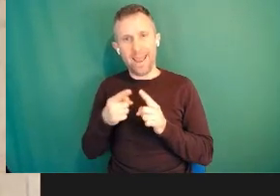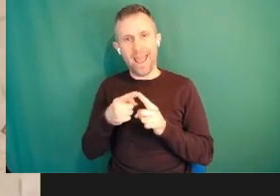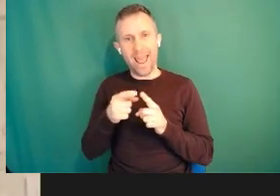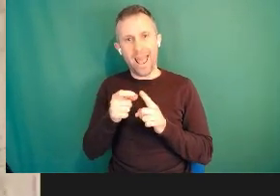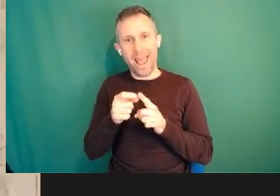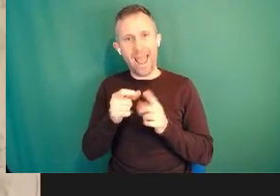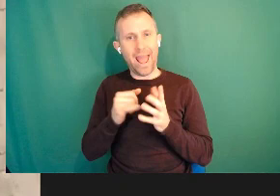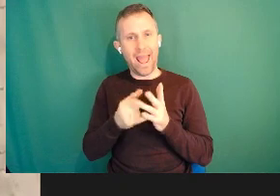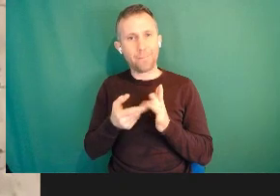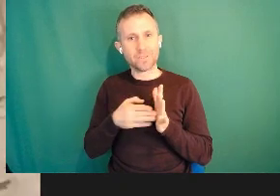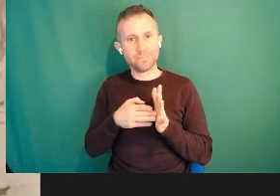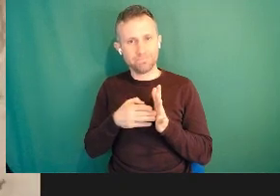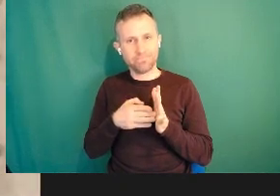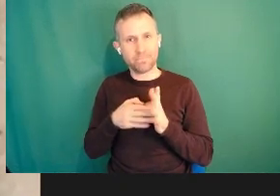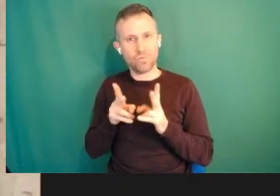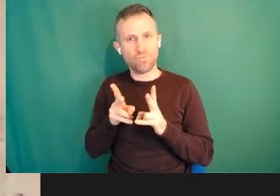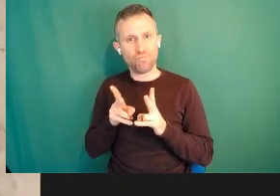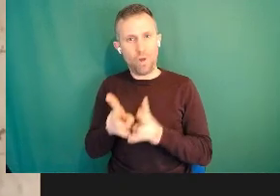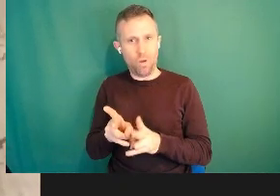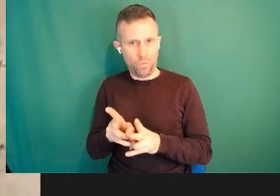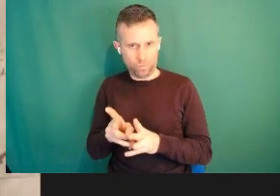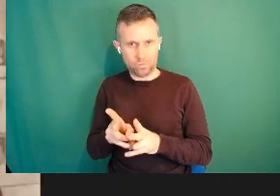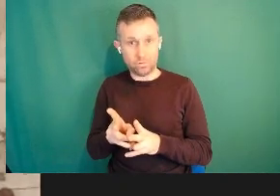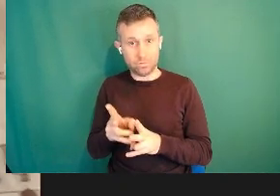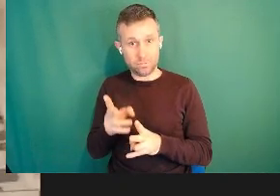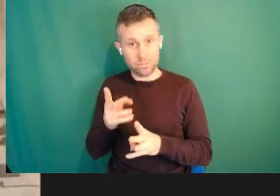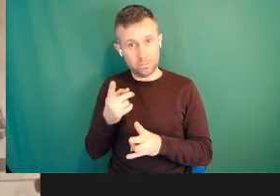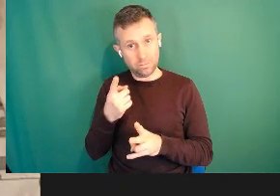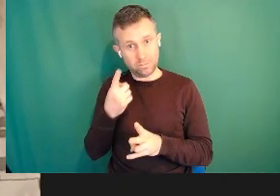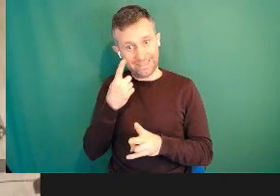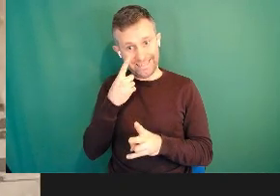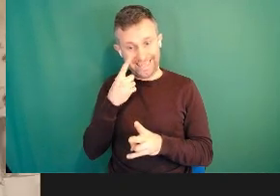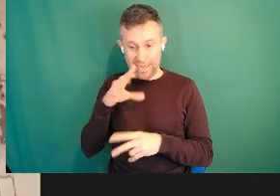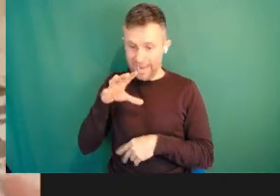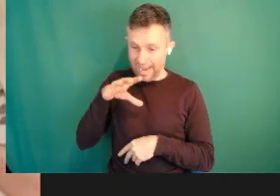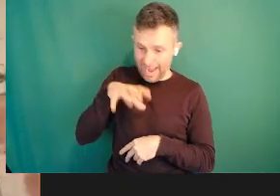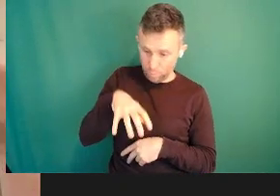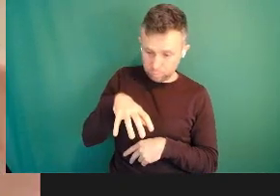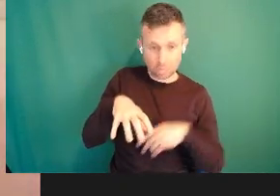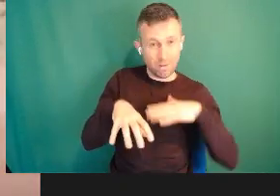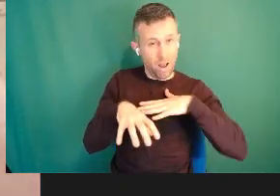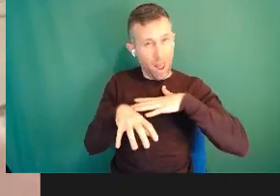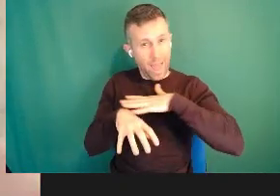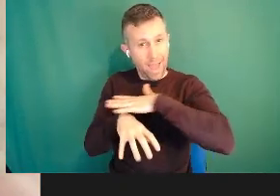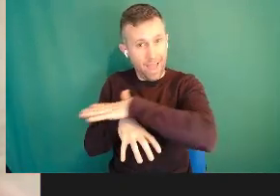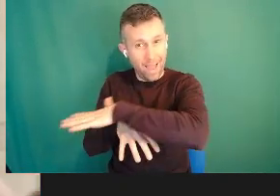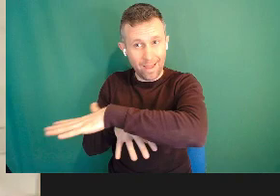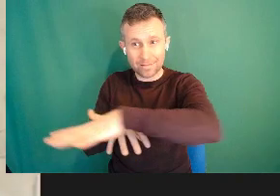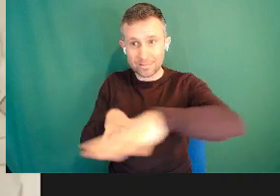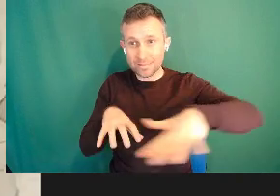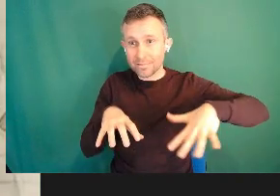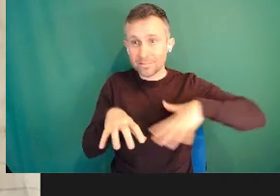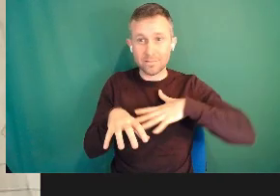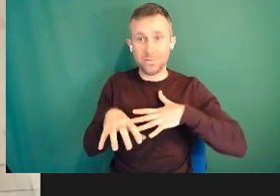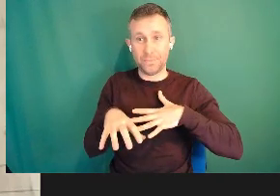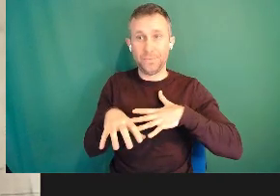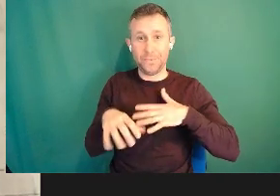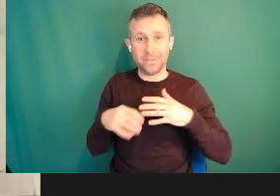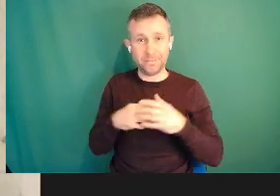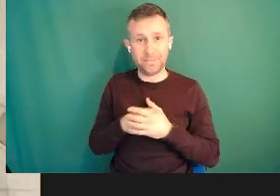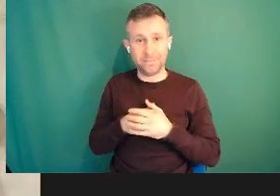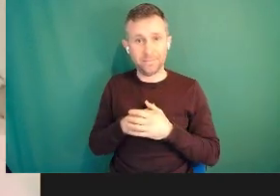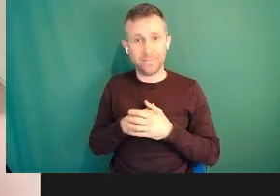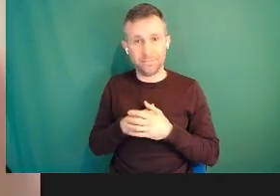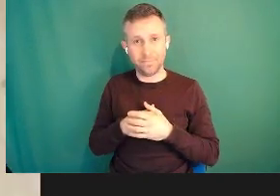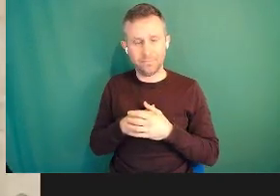big area of land. And there are parts of the house now, so this bit actually doesn't exist